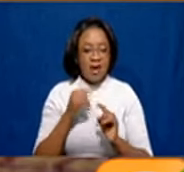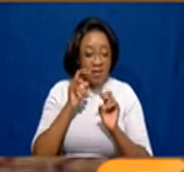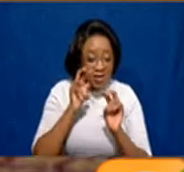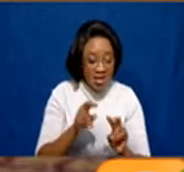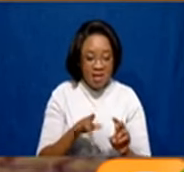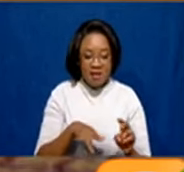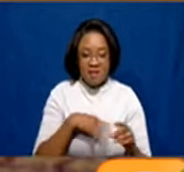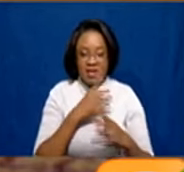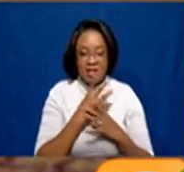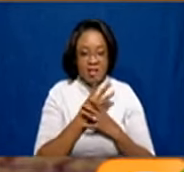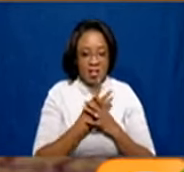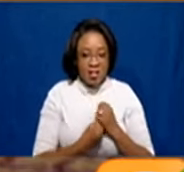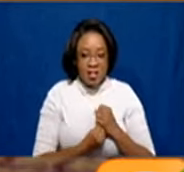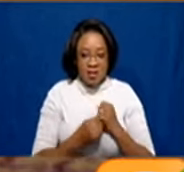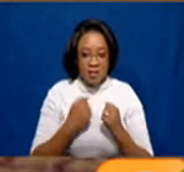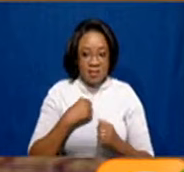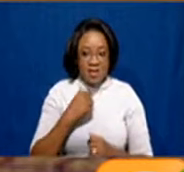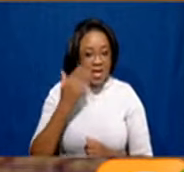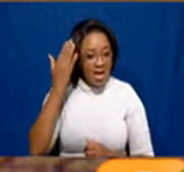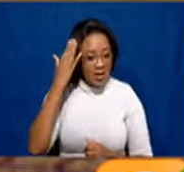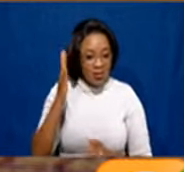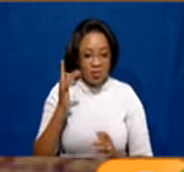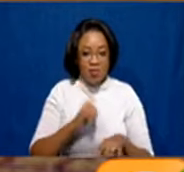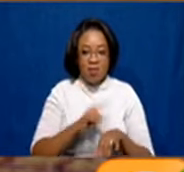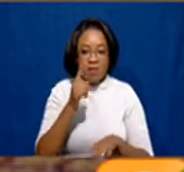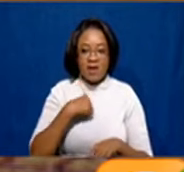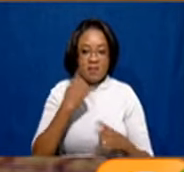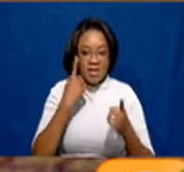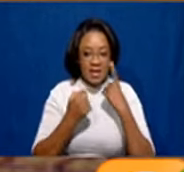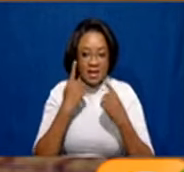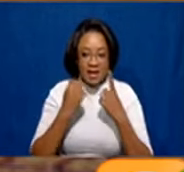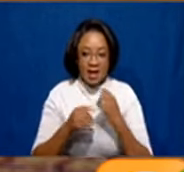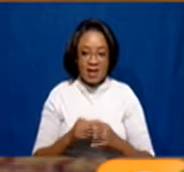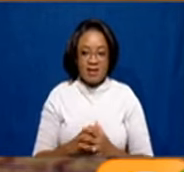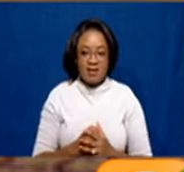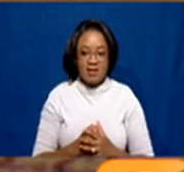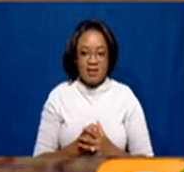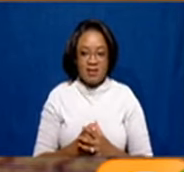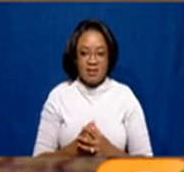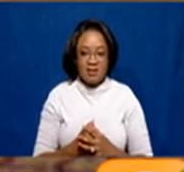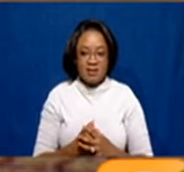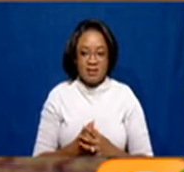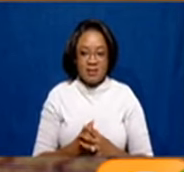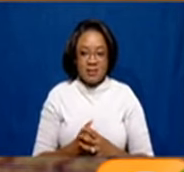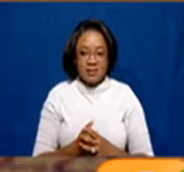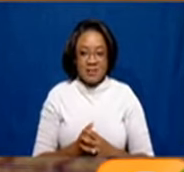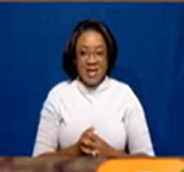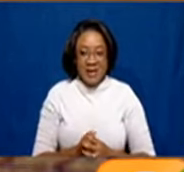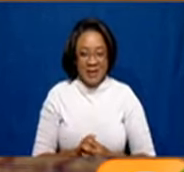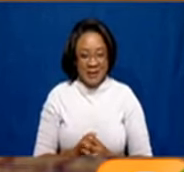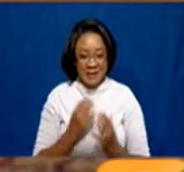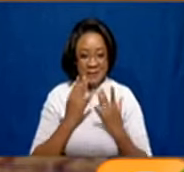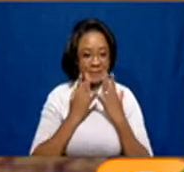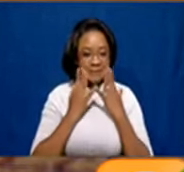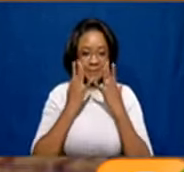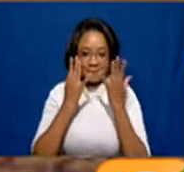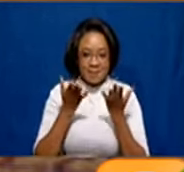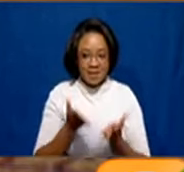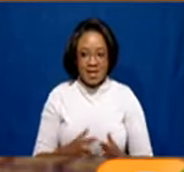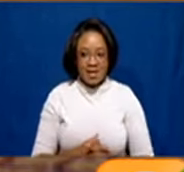Mm. I don't remember the last time I cried. And it was that, I can see it's getting you emotional now.